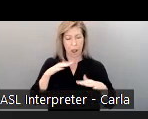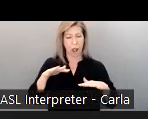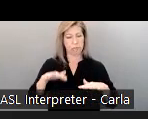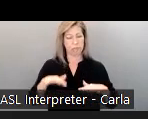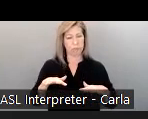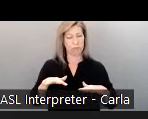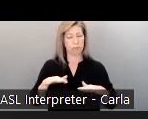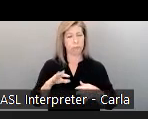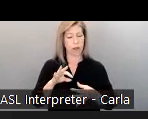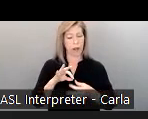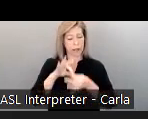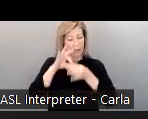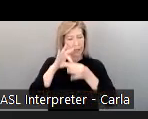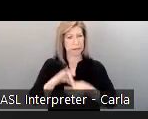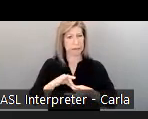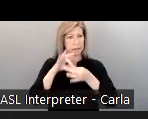the topic.